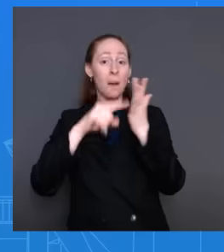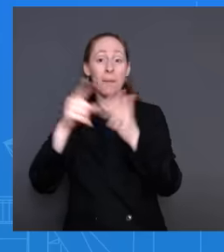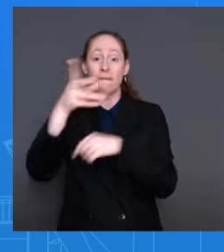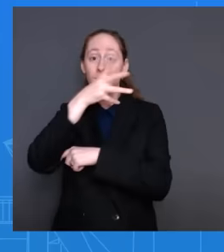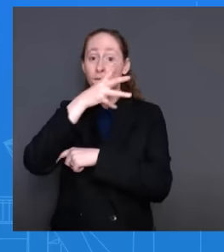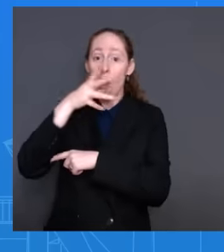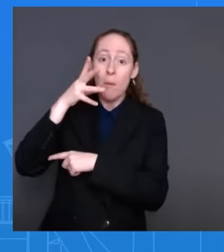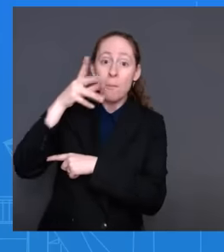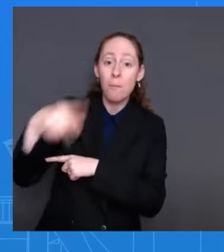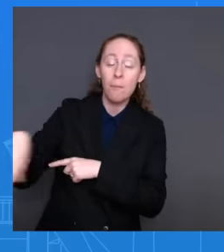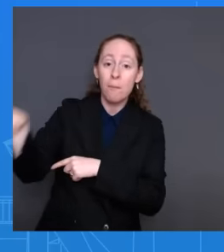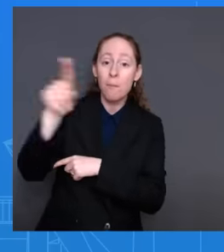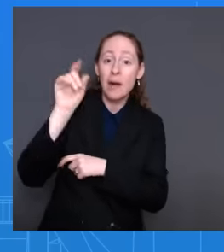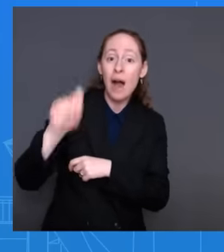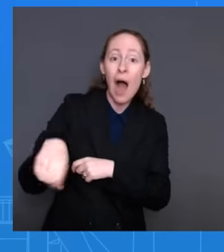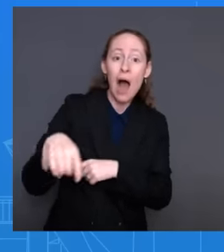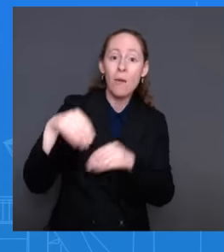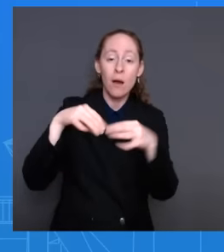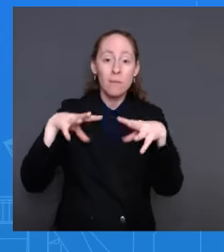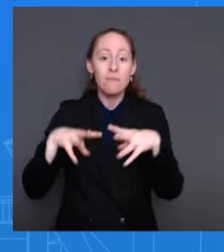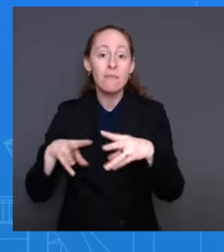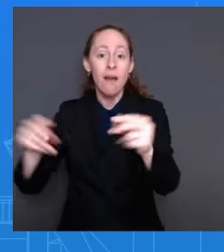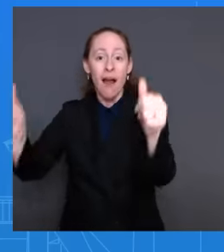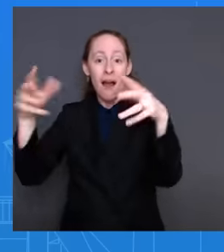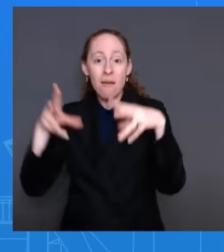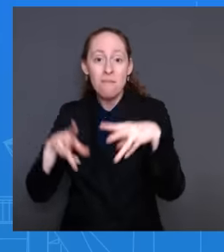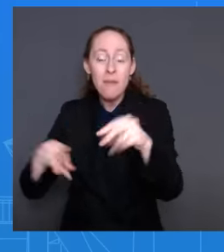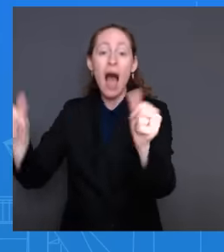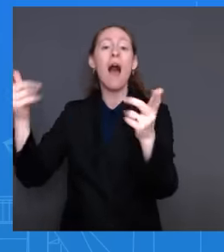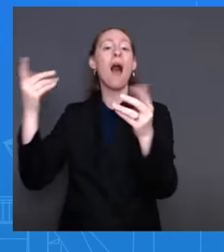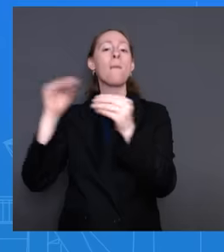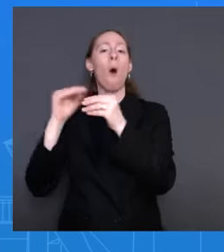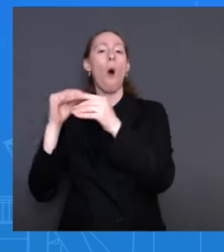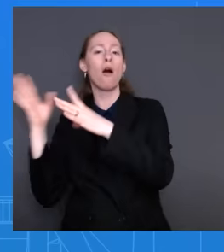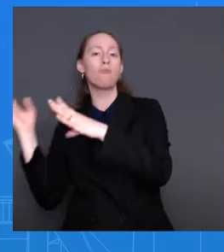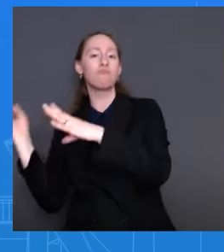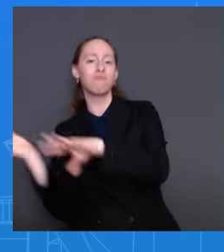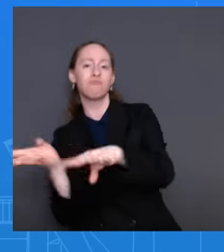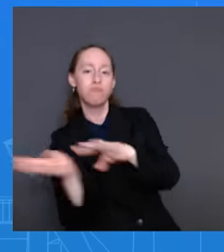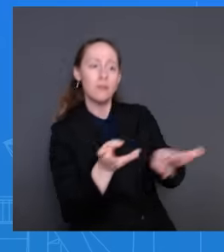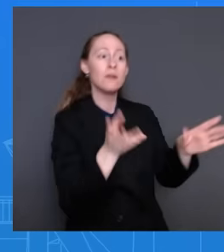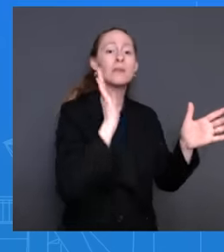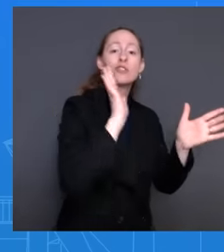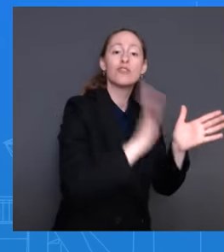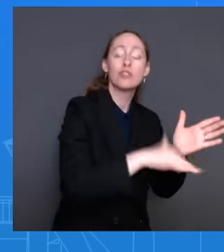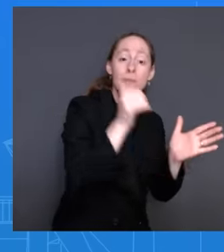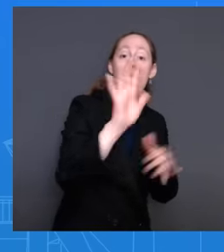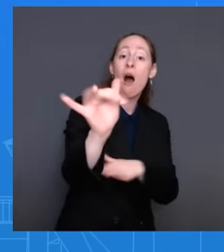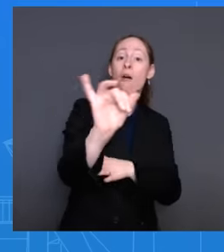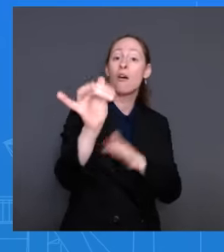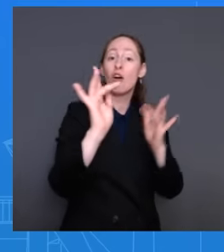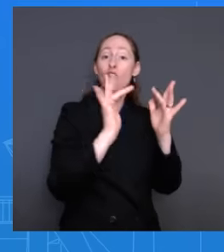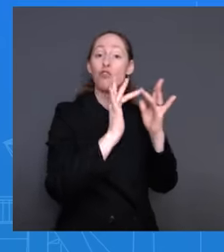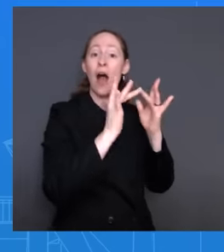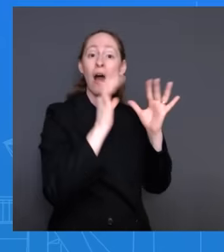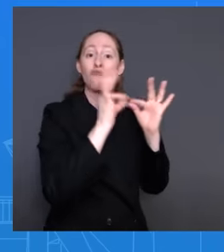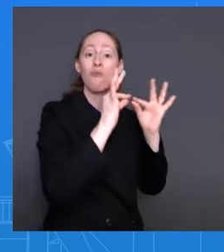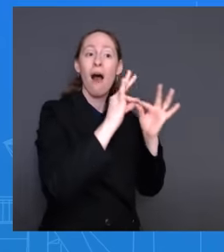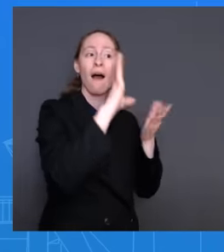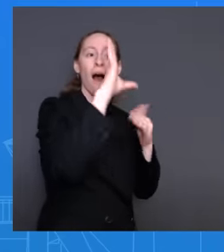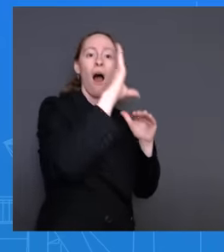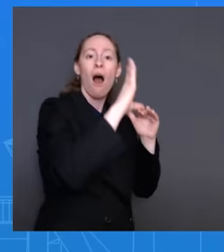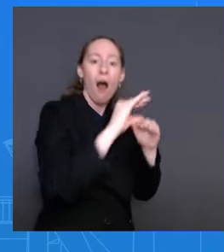the world. High-speed internet for tens of millions of Americans. We announced new steps with the private sector to lower those